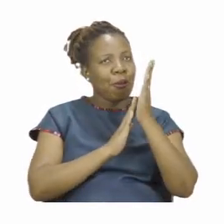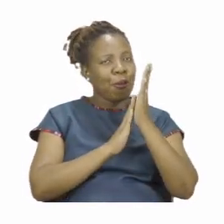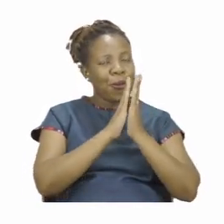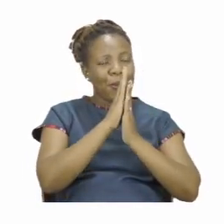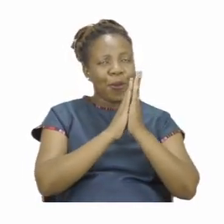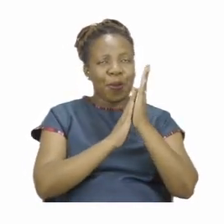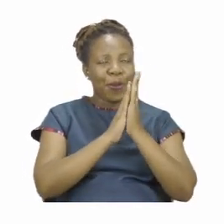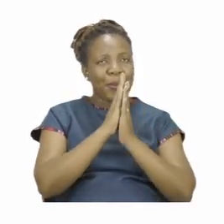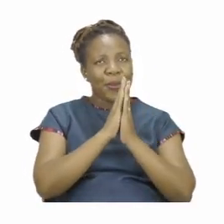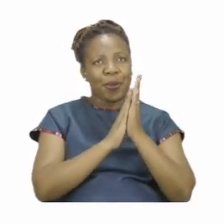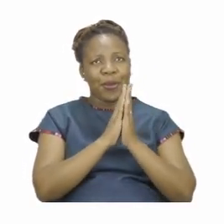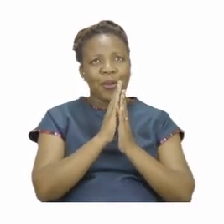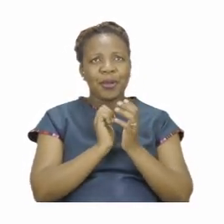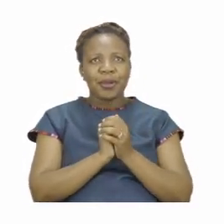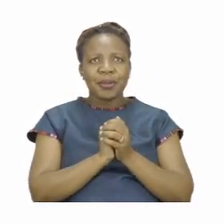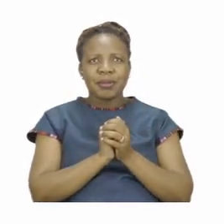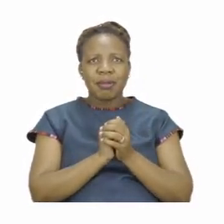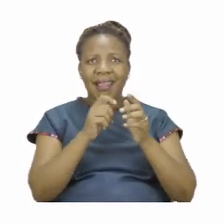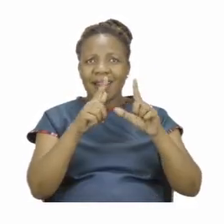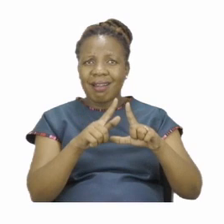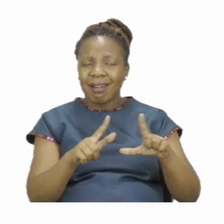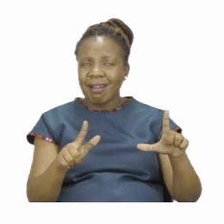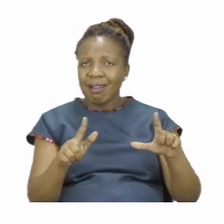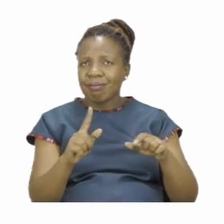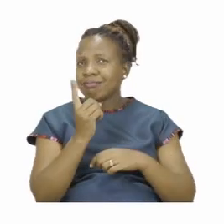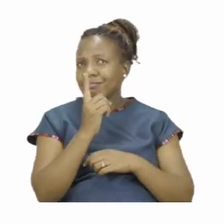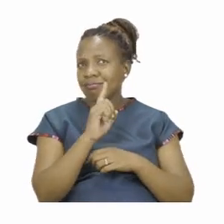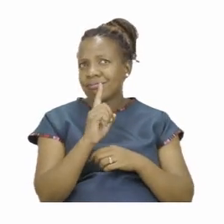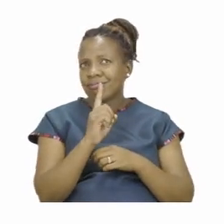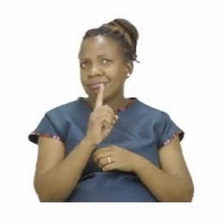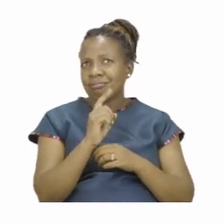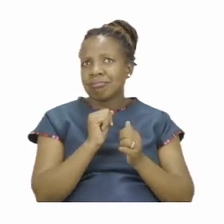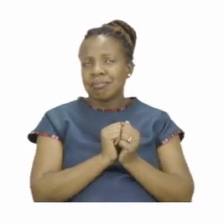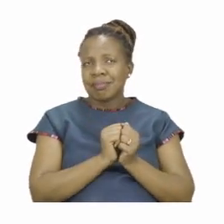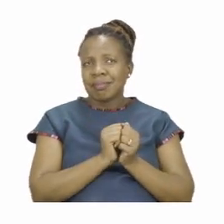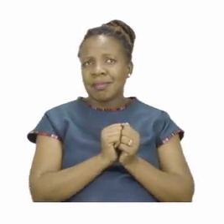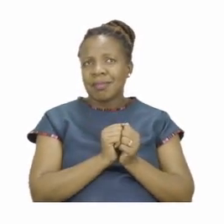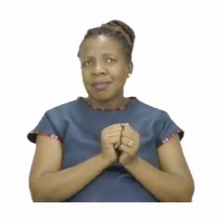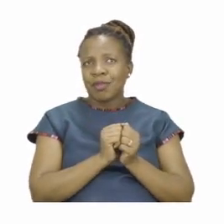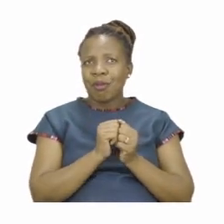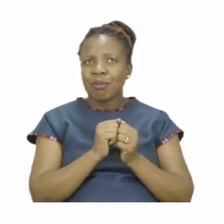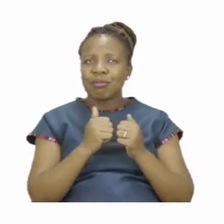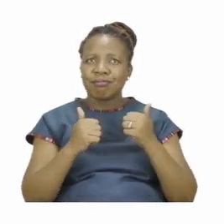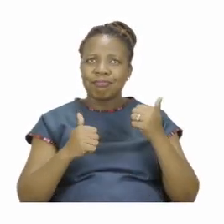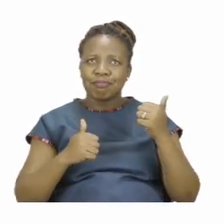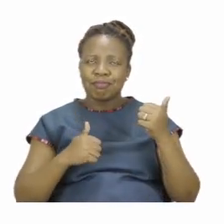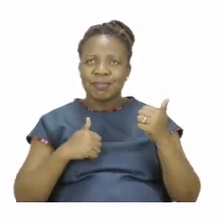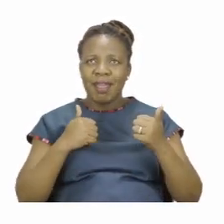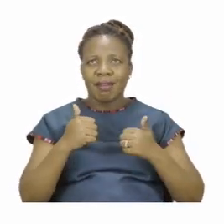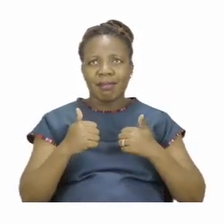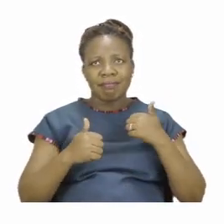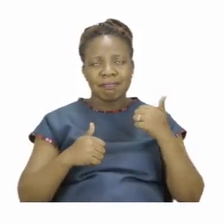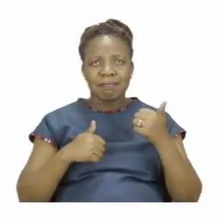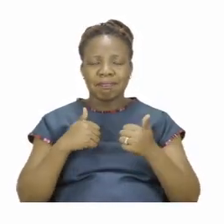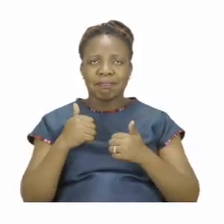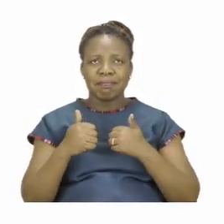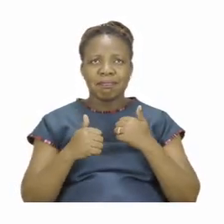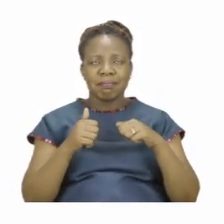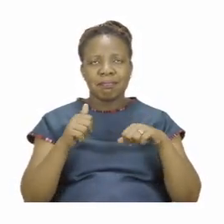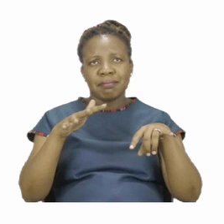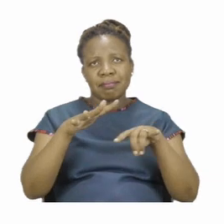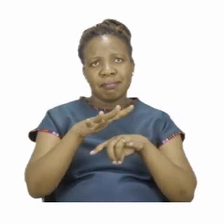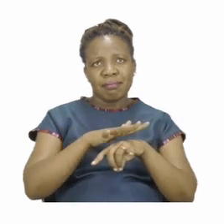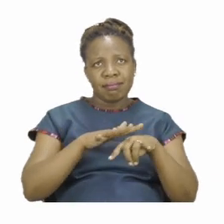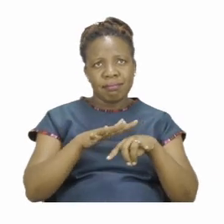time, instead of just doing language, we're going to include the baby animals. Now, it's our job to rearrange the